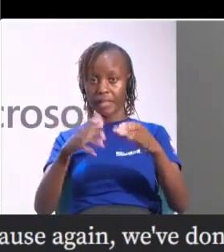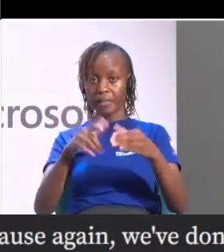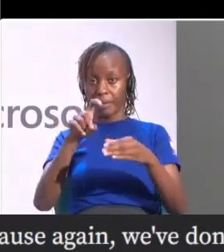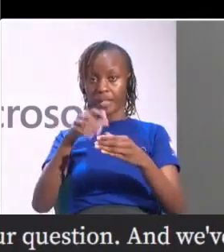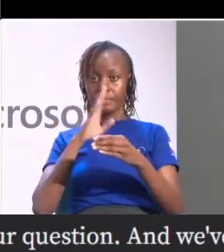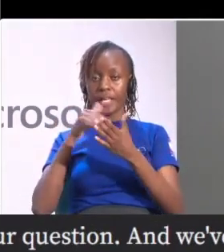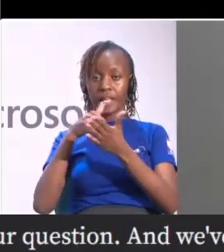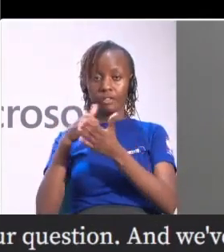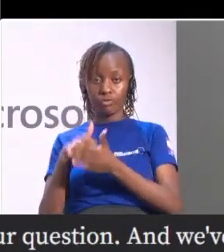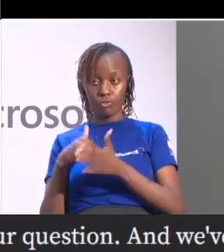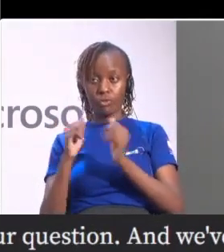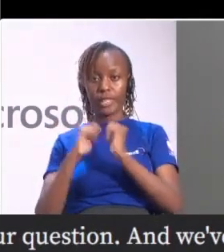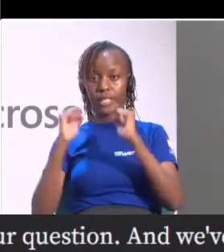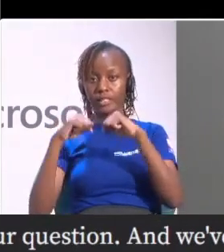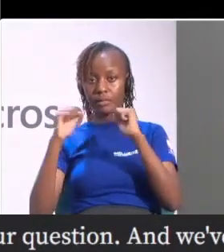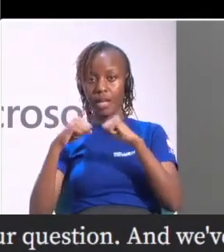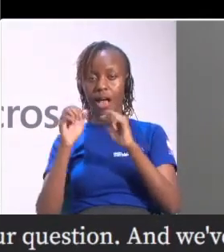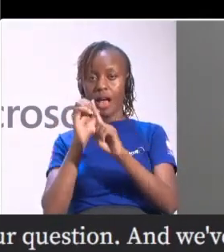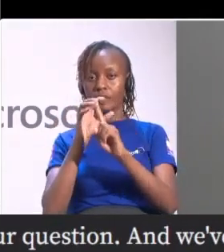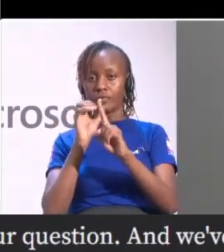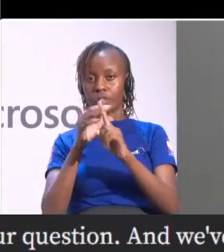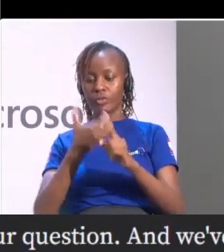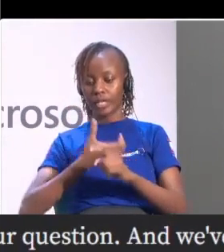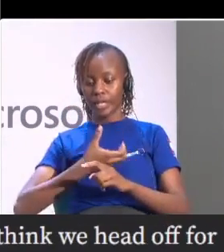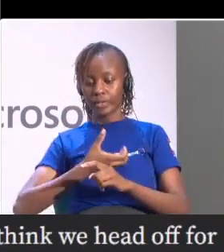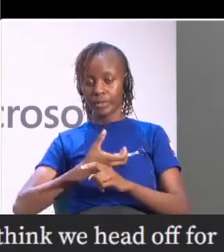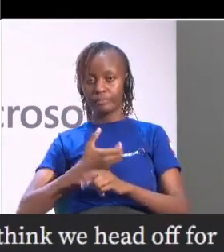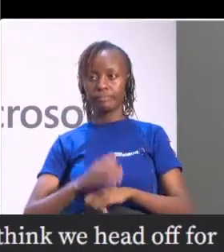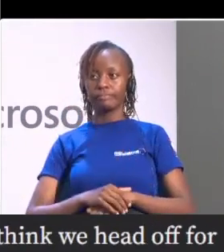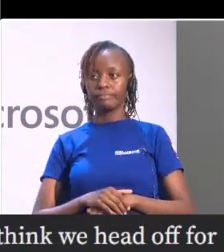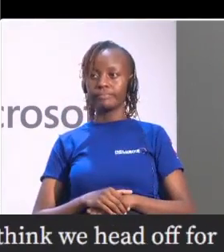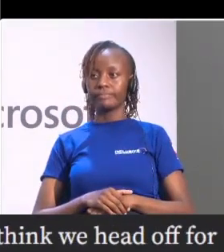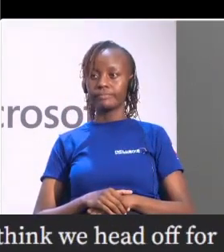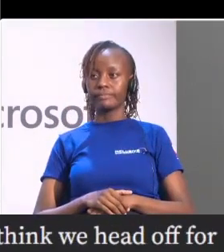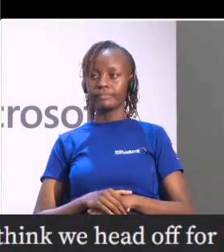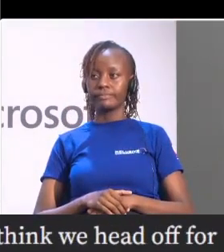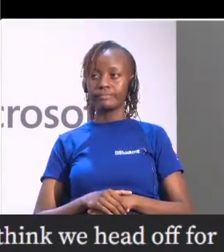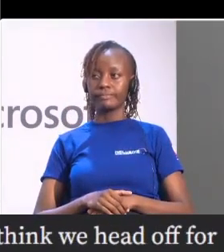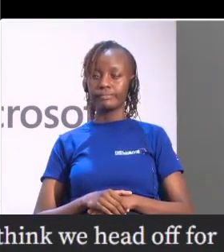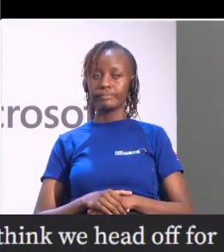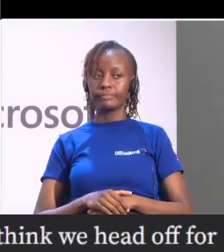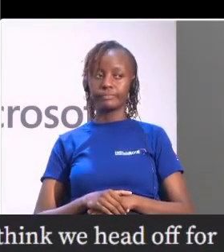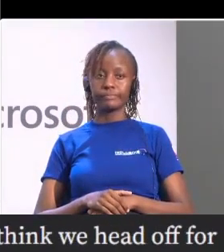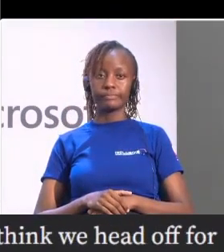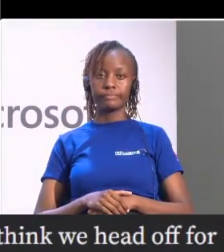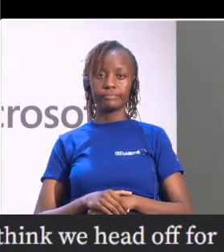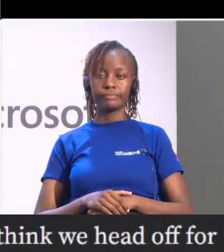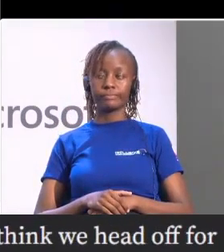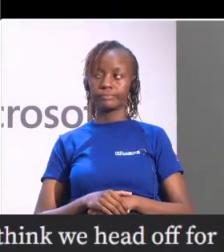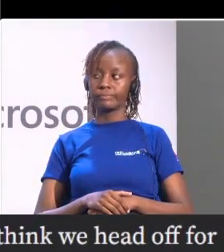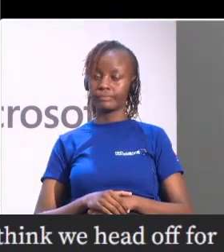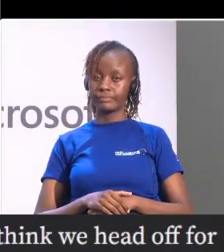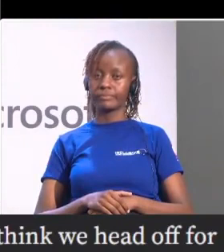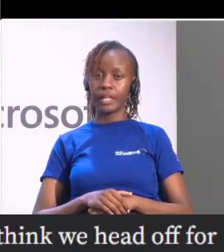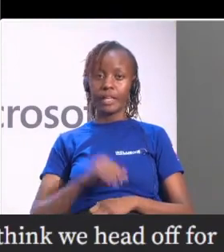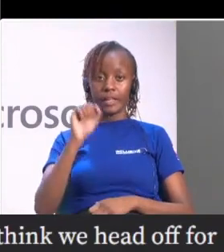the chapter's advisory council. I think this speaks directly to what we were just responding to Alex's question.